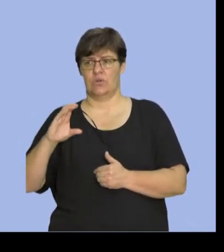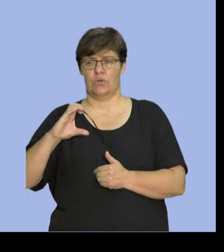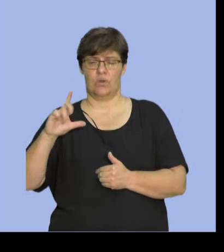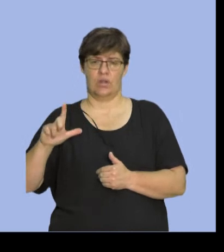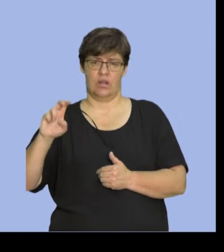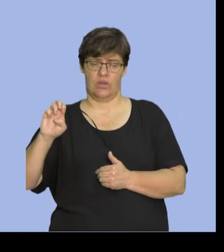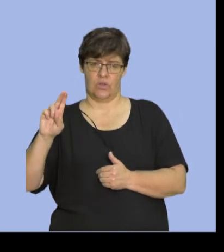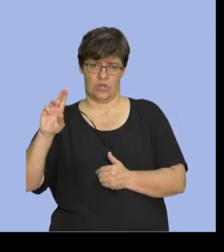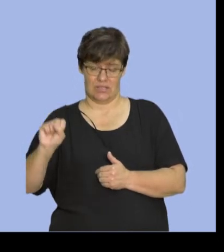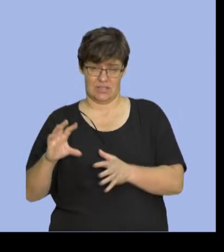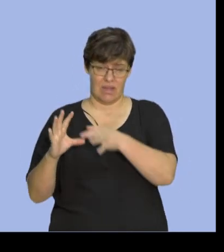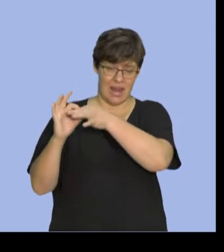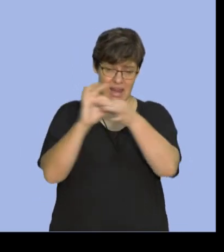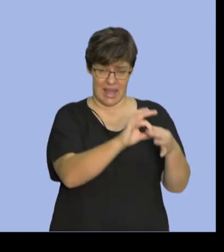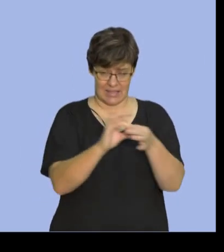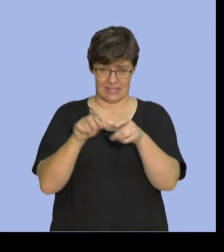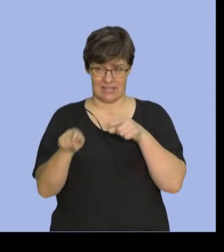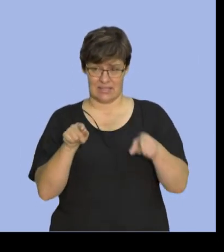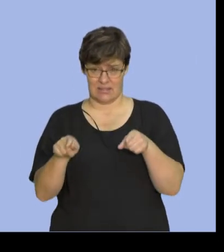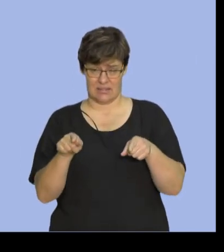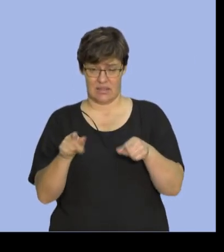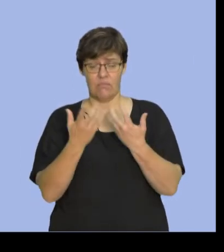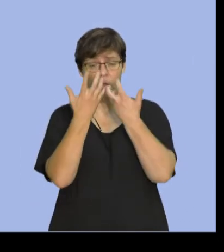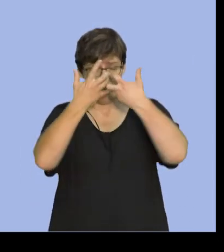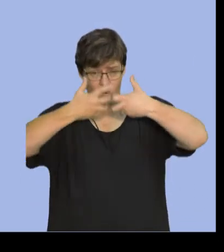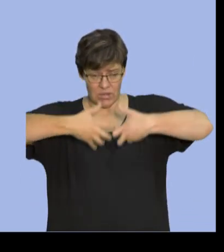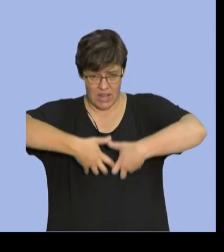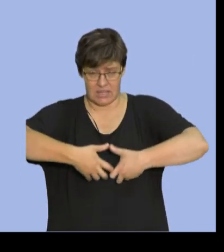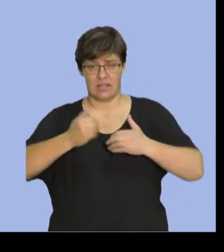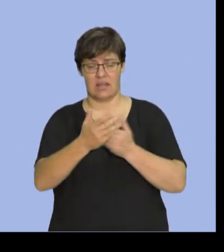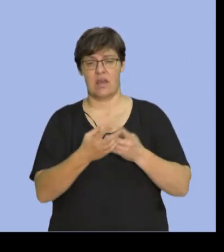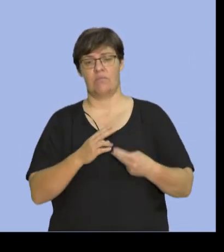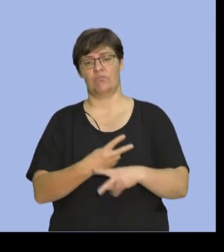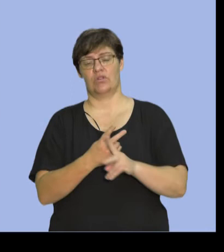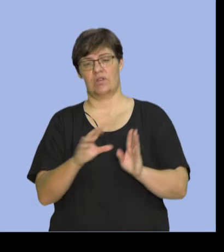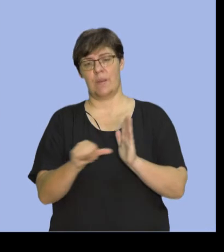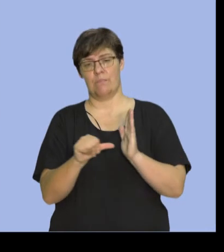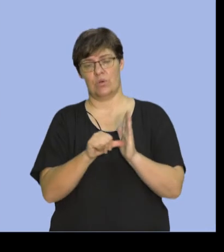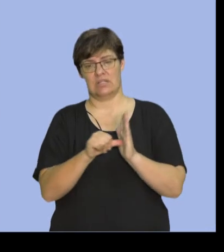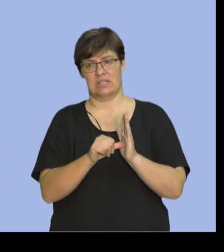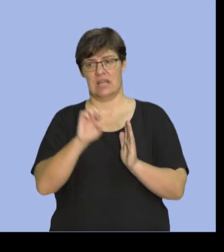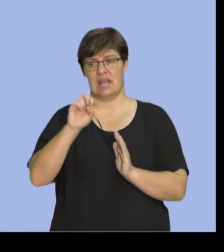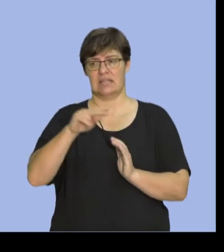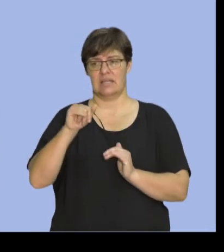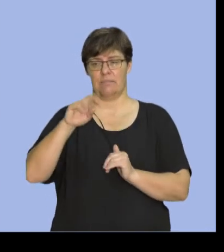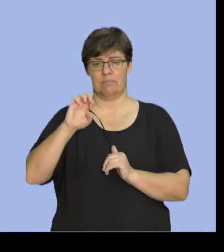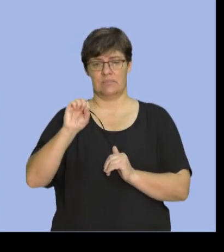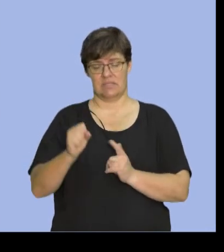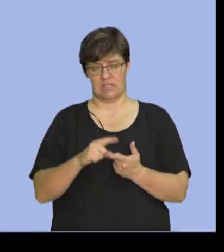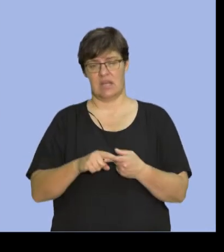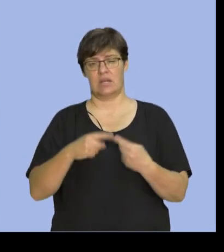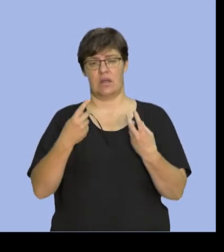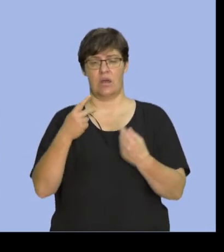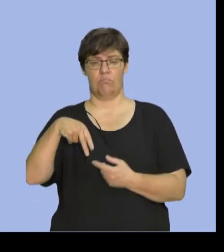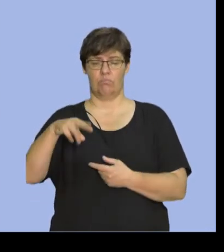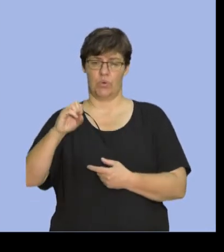and the endoplasmic reticulum, which coordinate the packaging and production of important enzymes and proteins. The Golgi bodies are